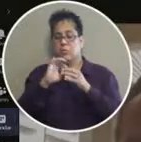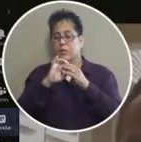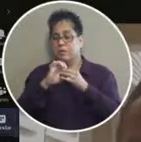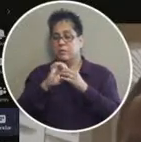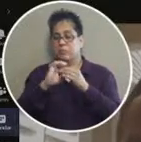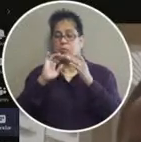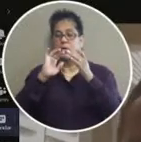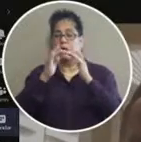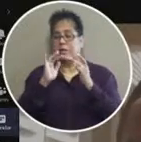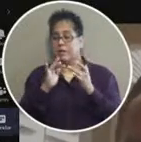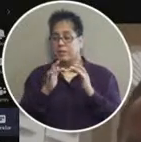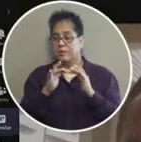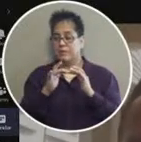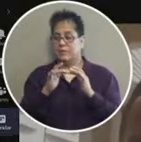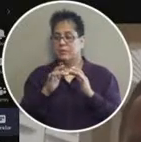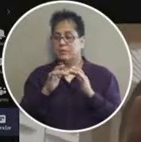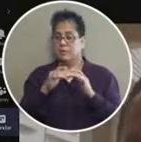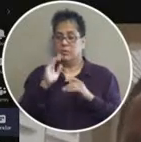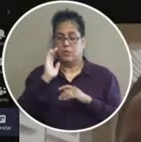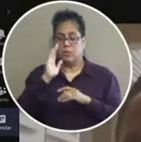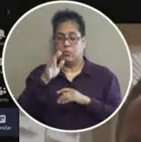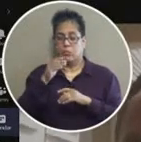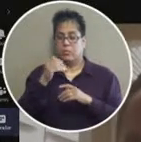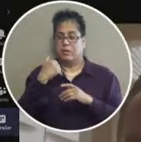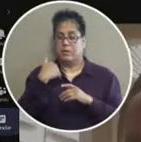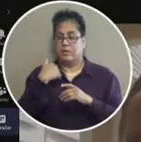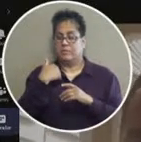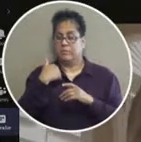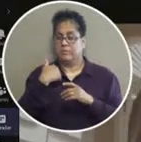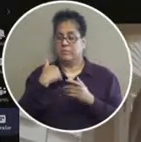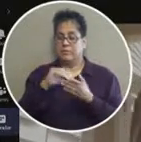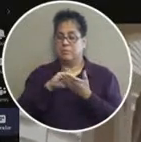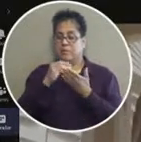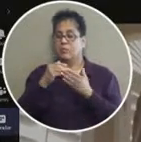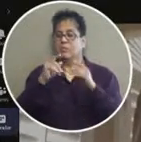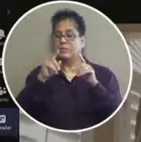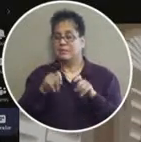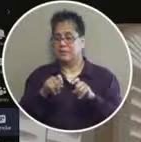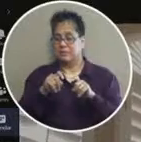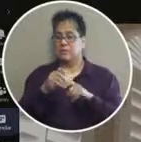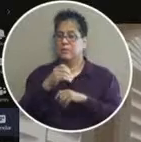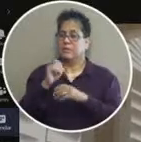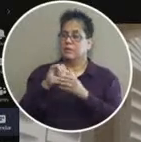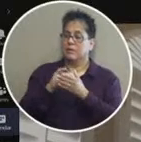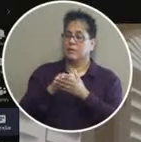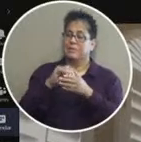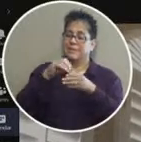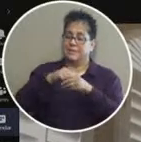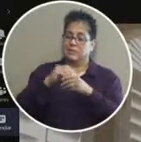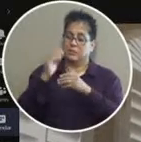coming online, they're going to exponentially increase the amount of tests that we did. And that was addressed in the presentation.